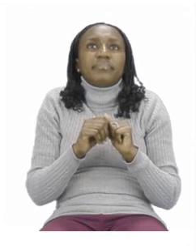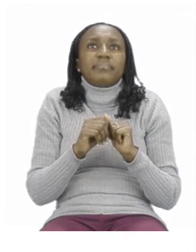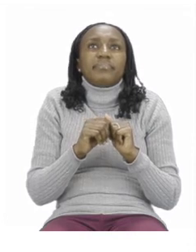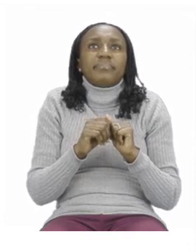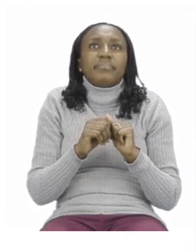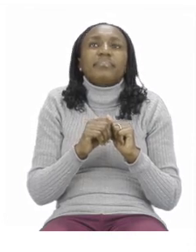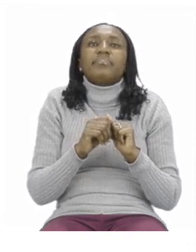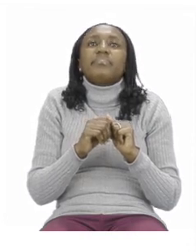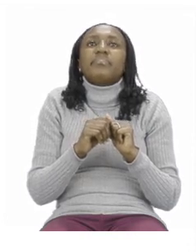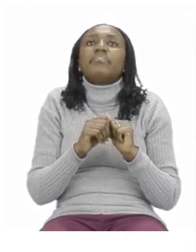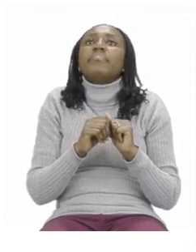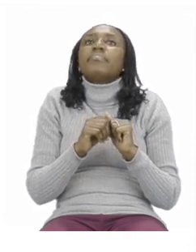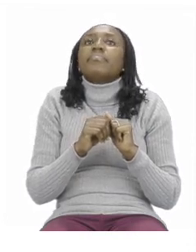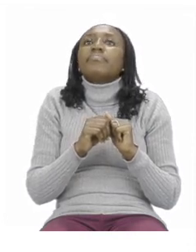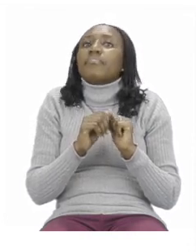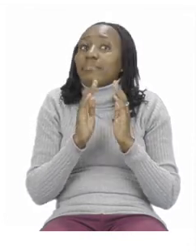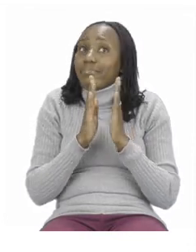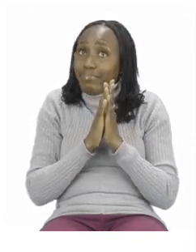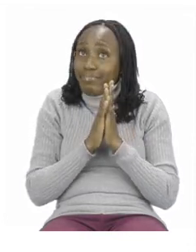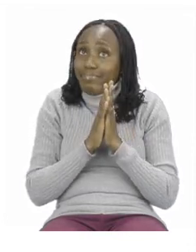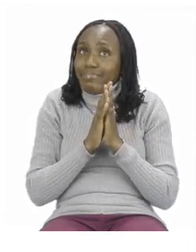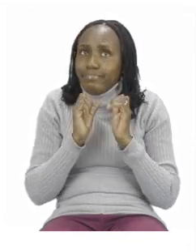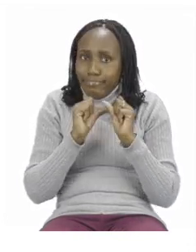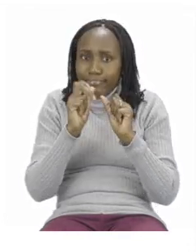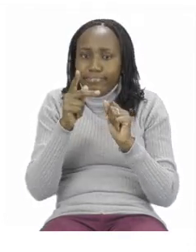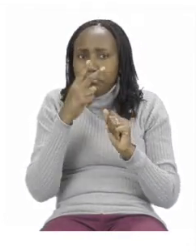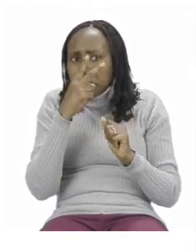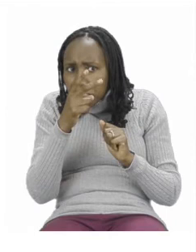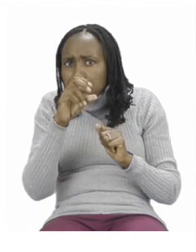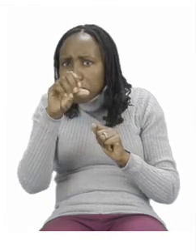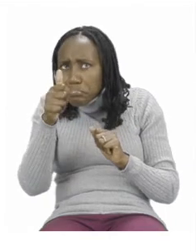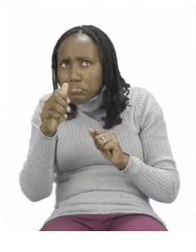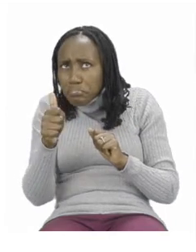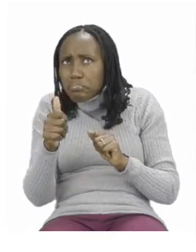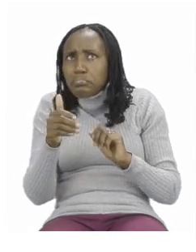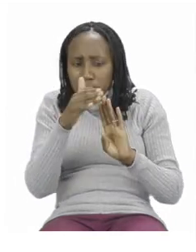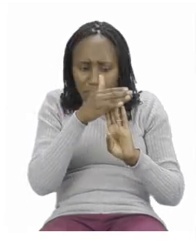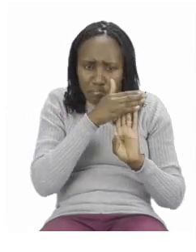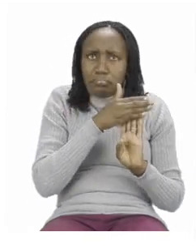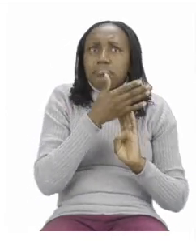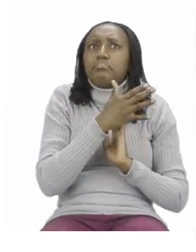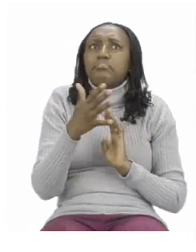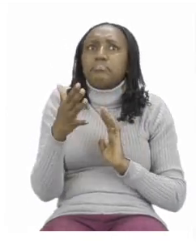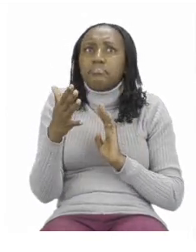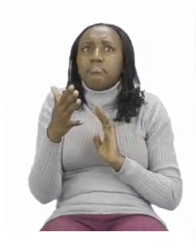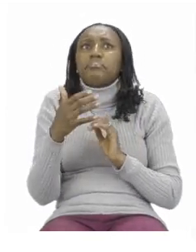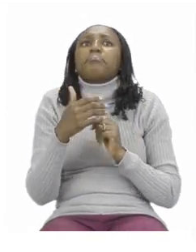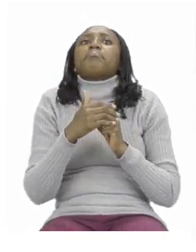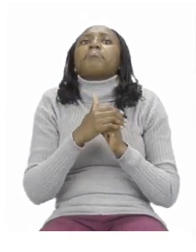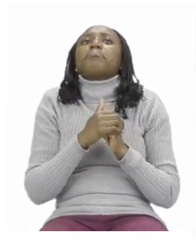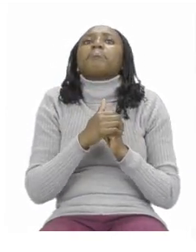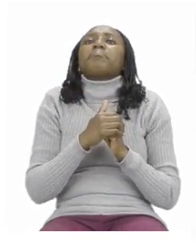everyone, I want you to go ahead and look if there are more pictures which shows us how to